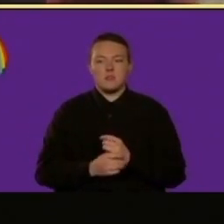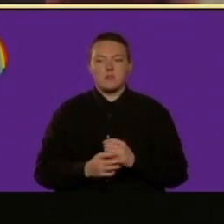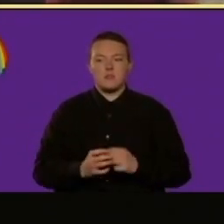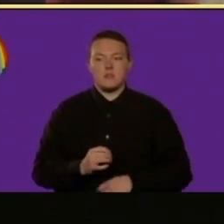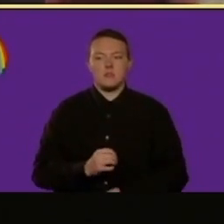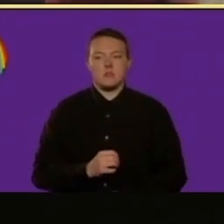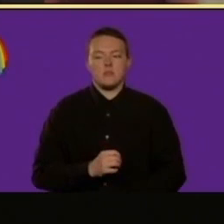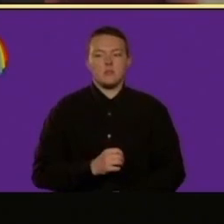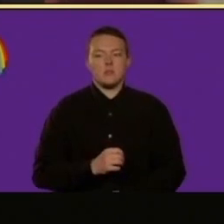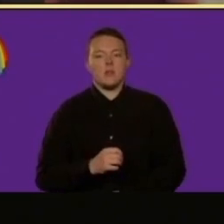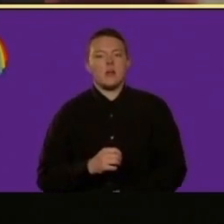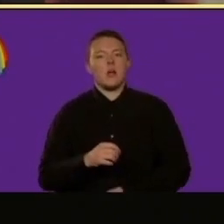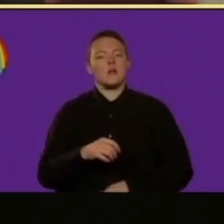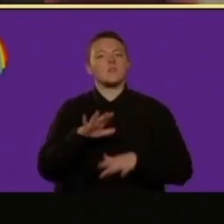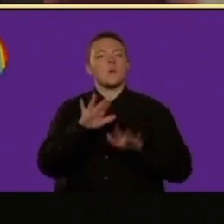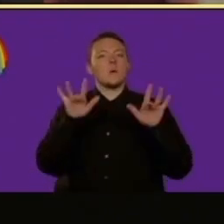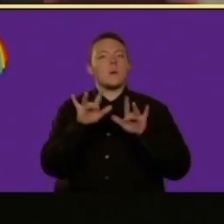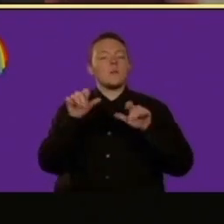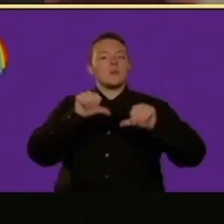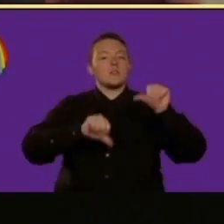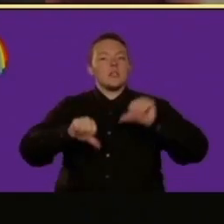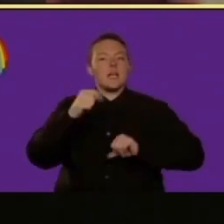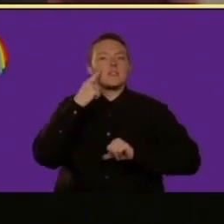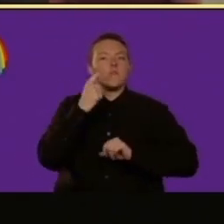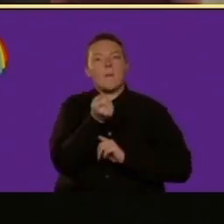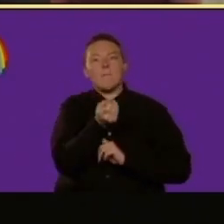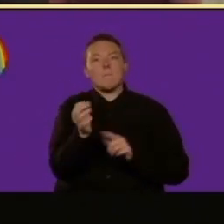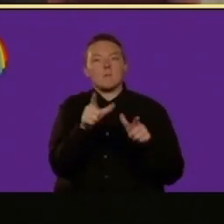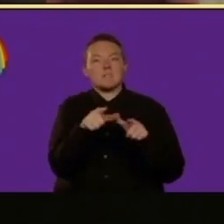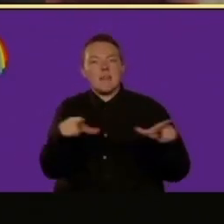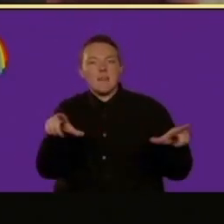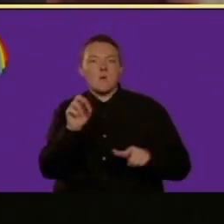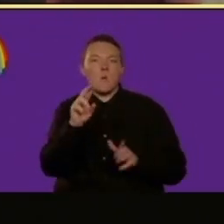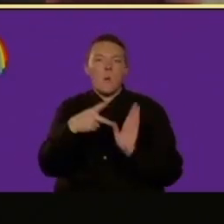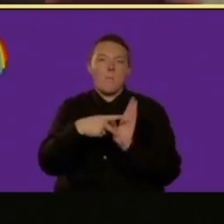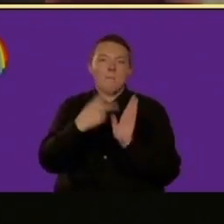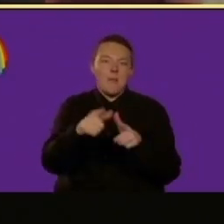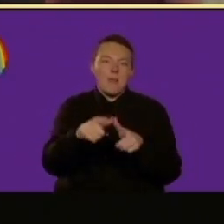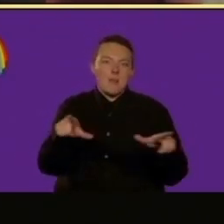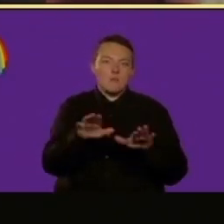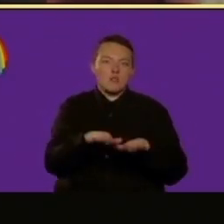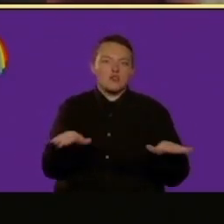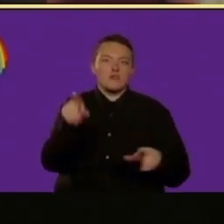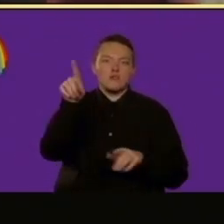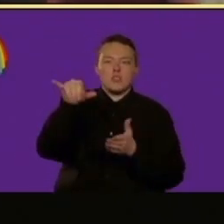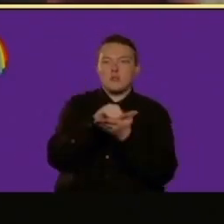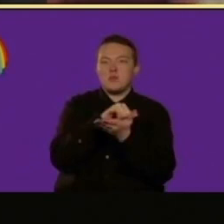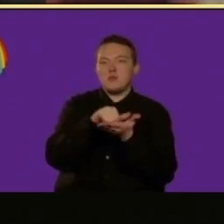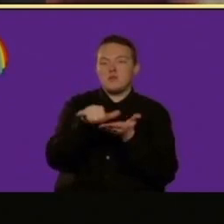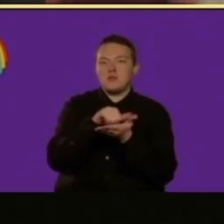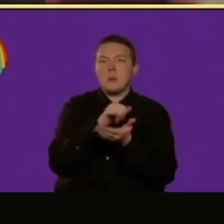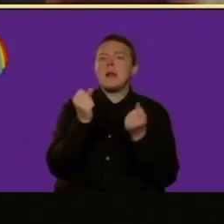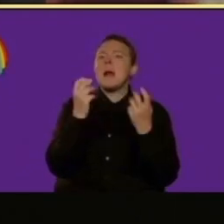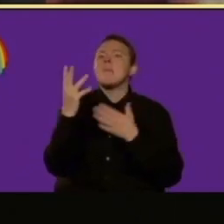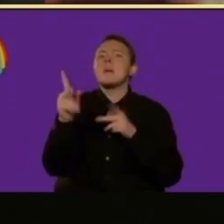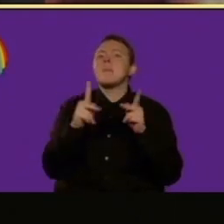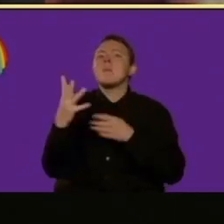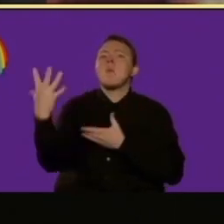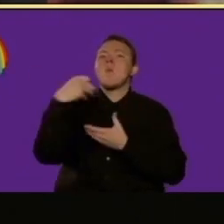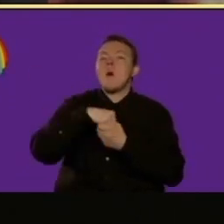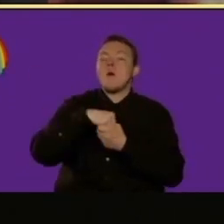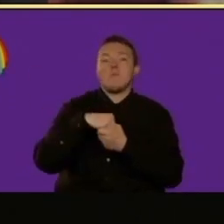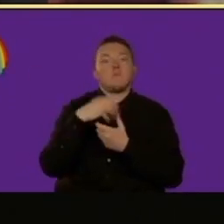over 100,000 students receive services to learn English. Many of these students are